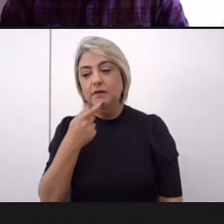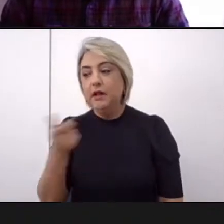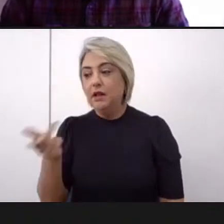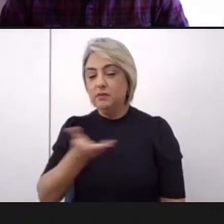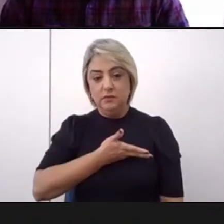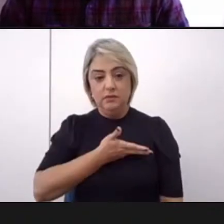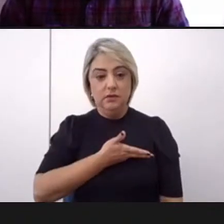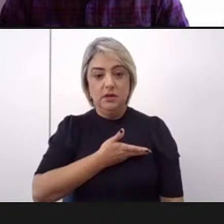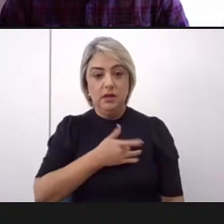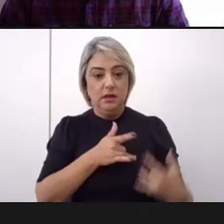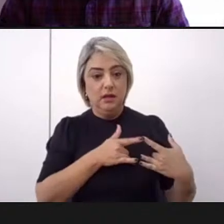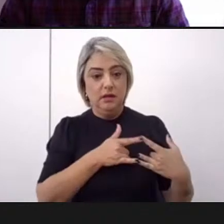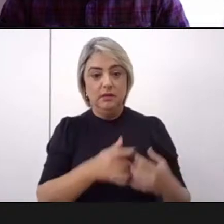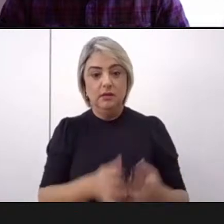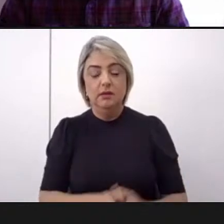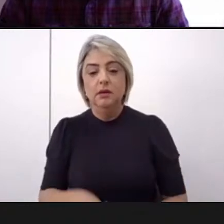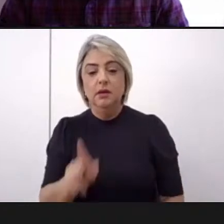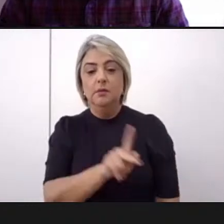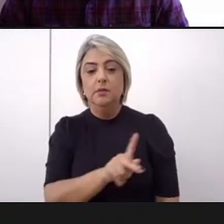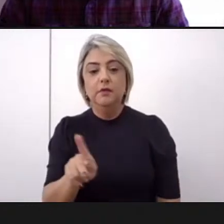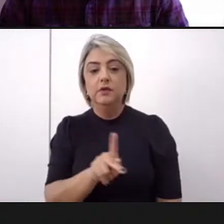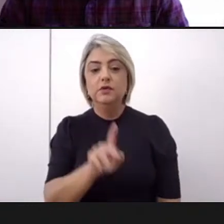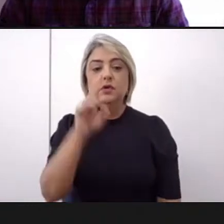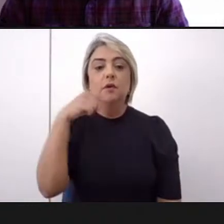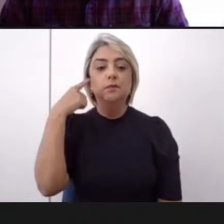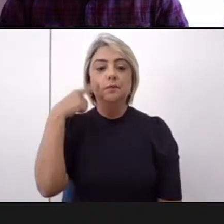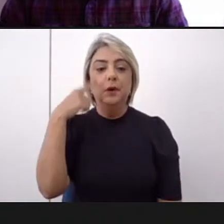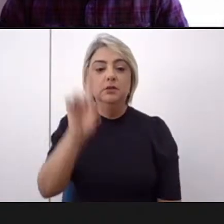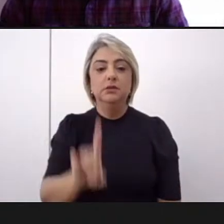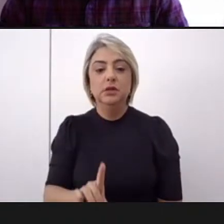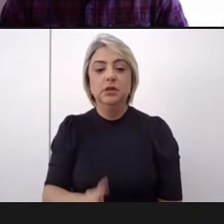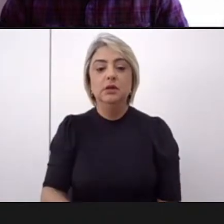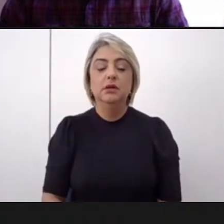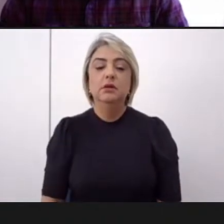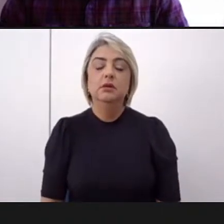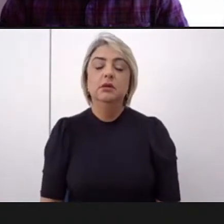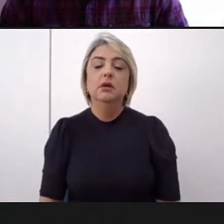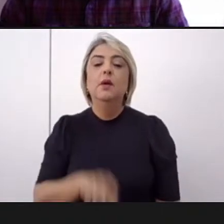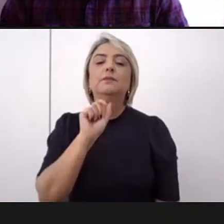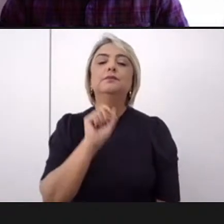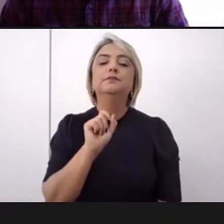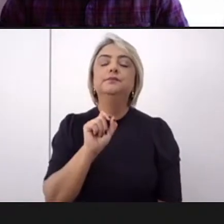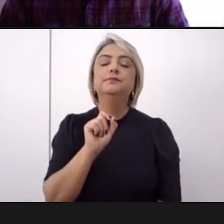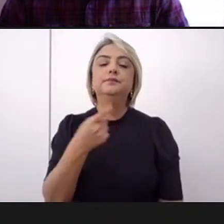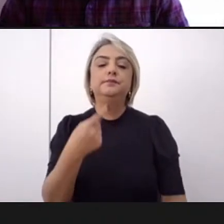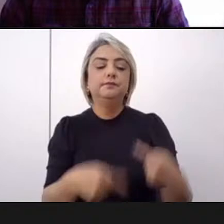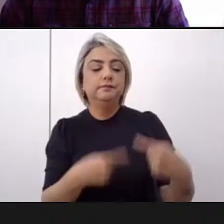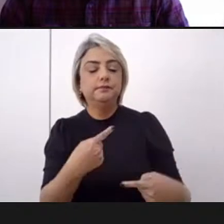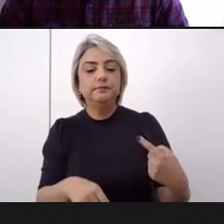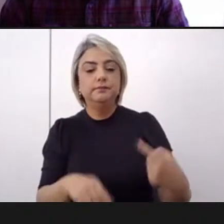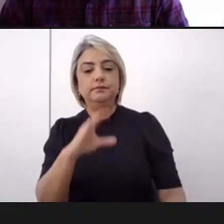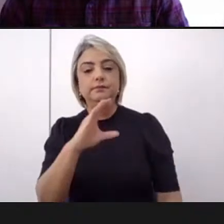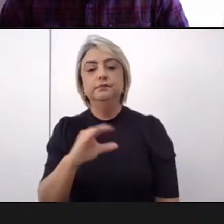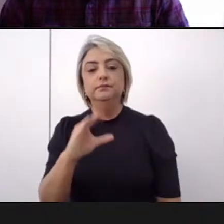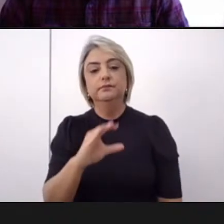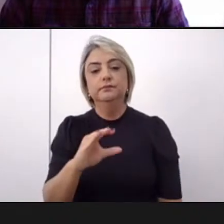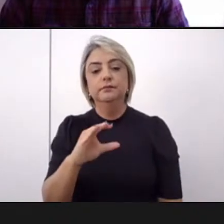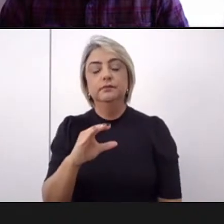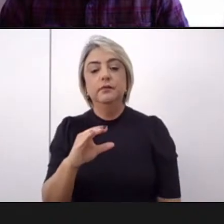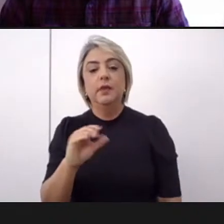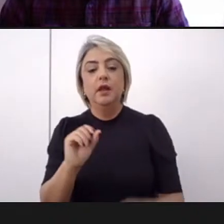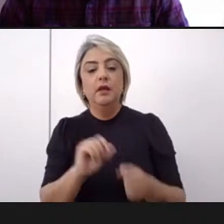law professor, look, what political scientists do is very interesting. And in this field